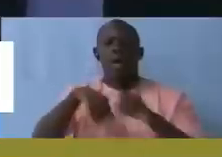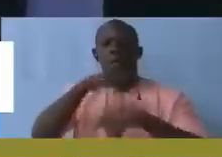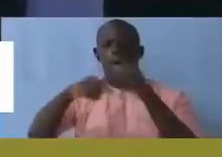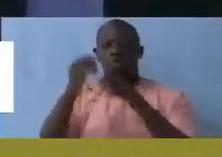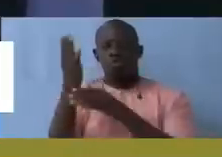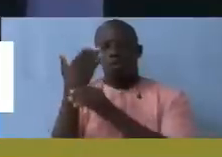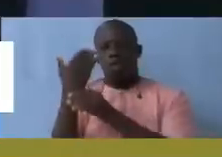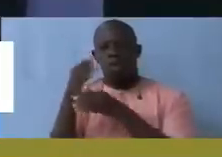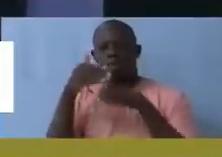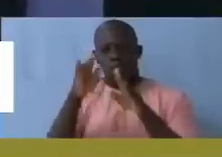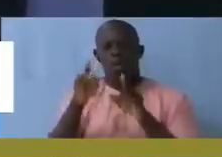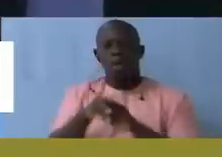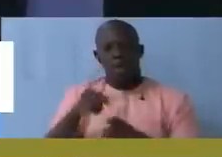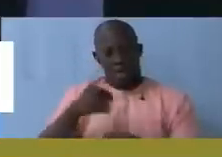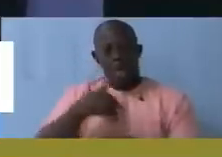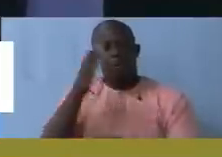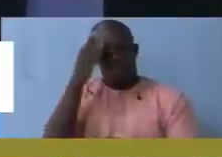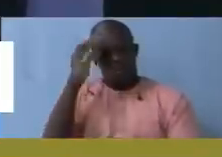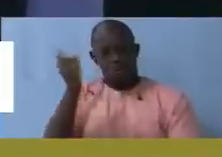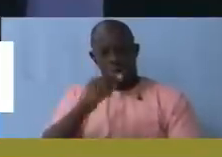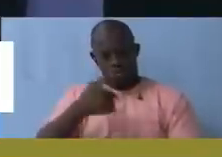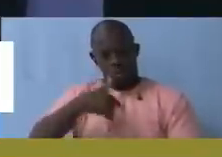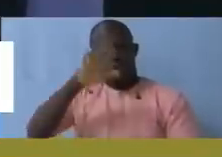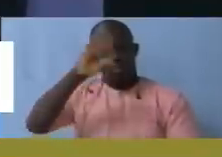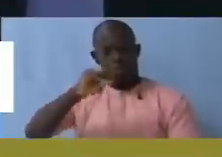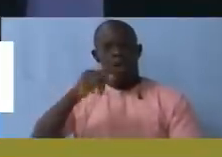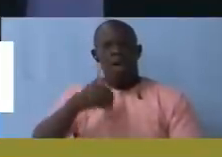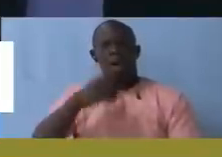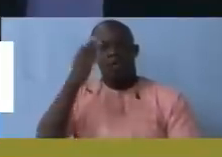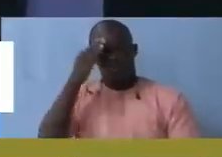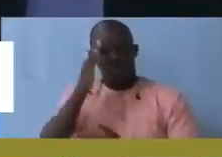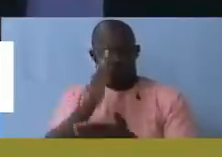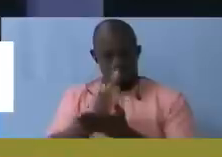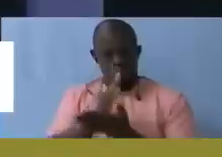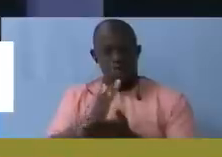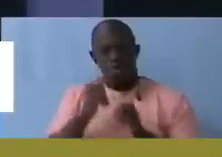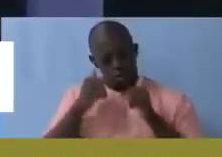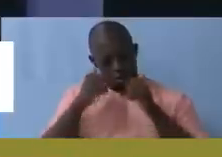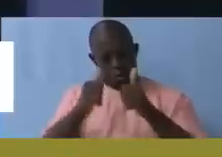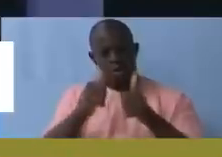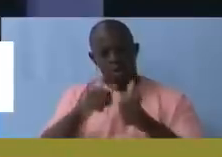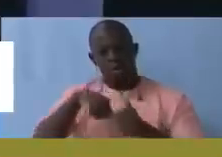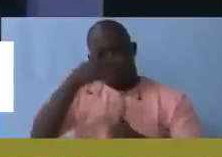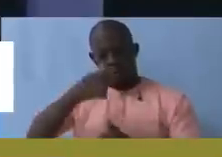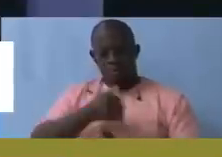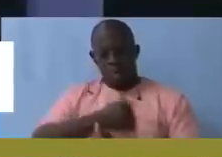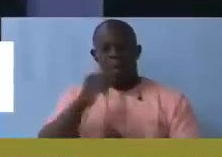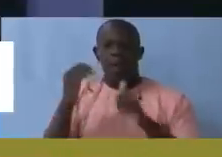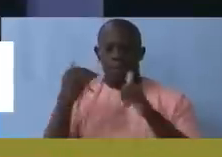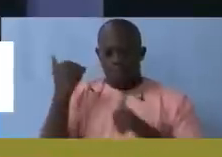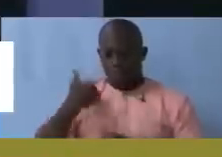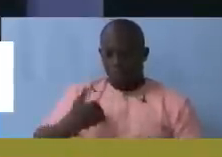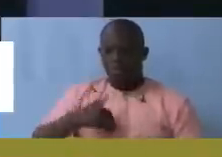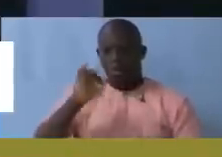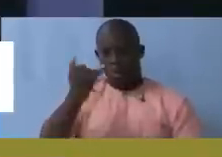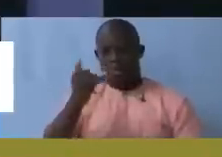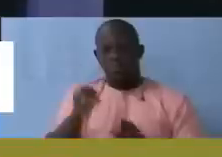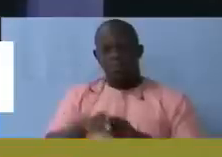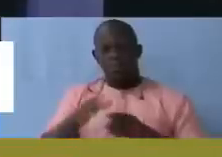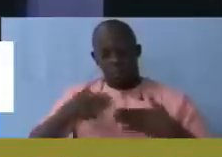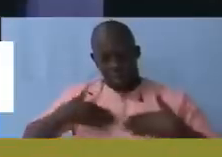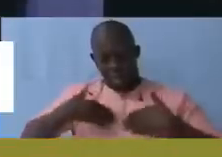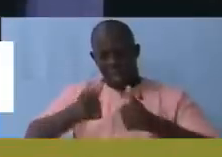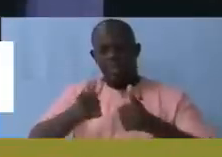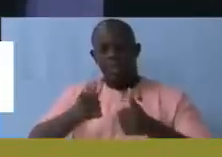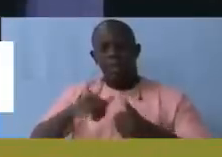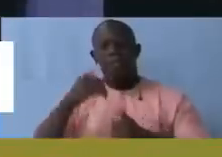So I know what I'm doing. I know it's good for my people. I know the importance of the health of my